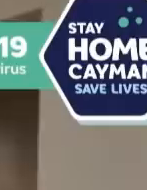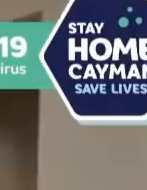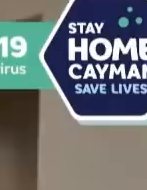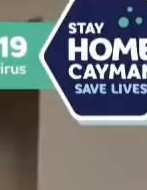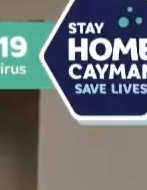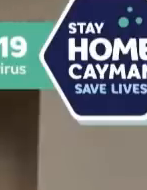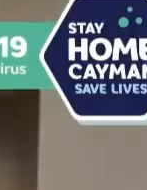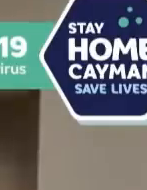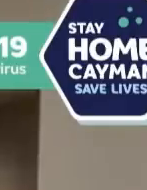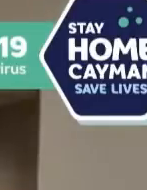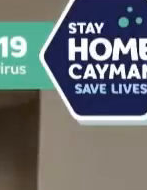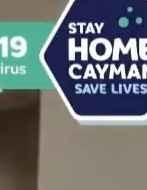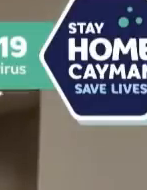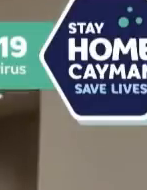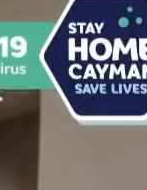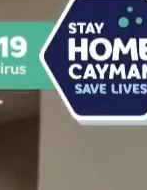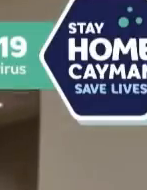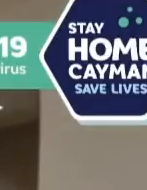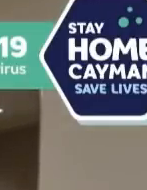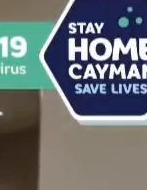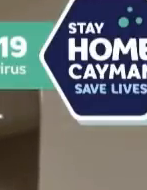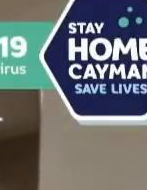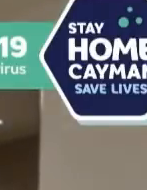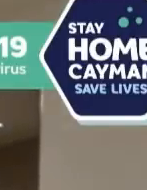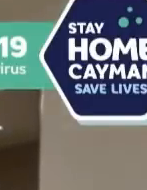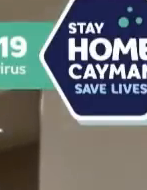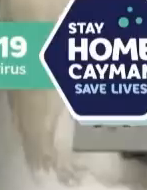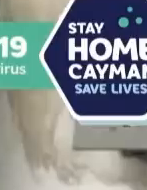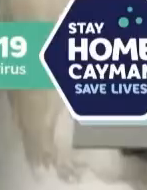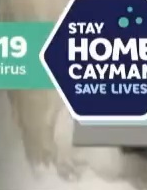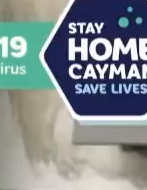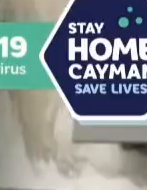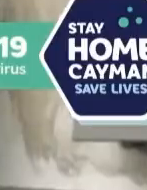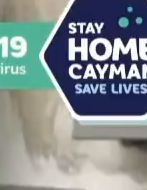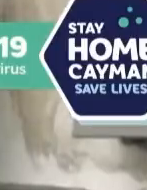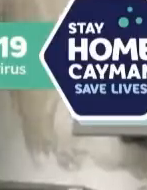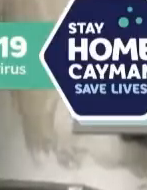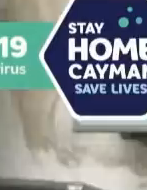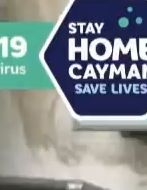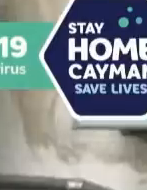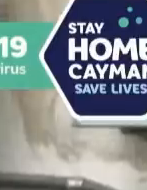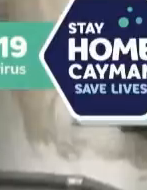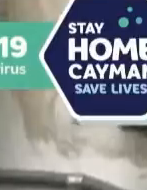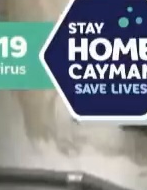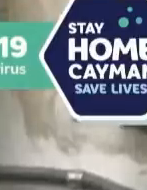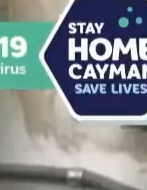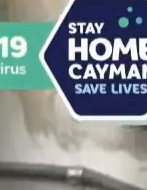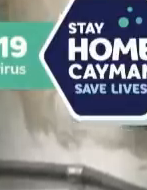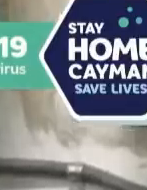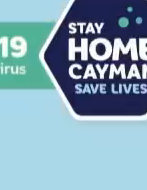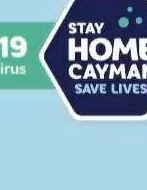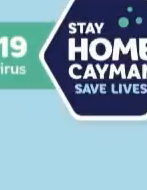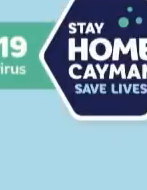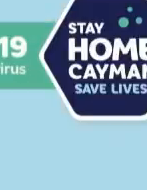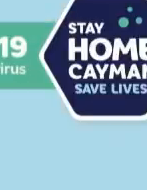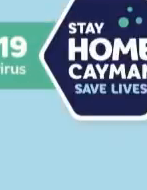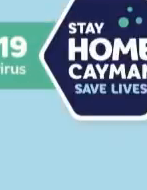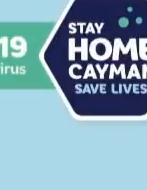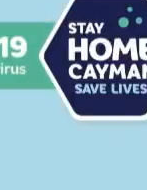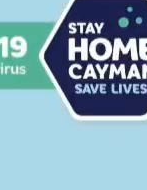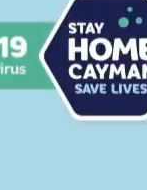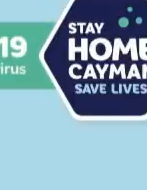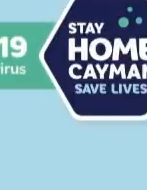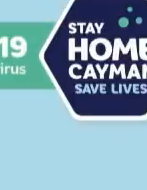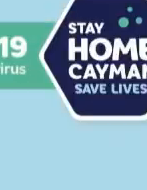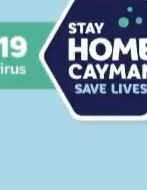the front line and wish to give them a shout out, or if you have a personal experience of Cayman kindness, we want to hear from you. Frontline